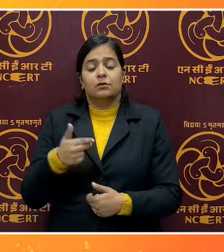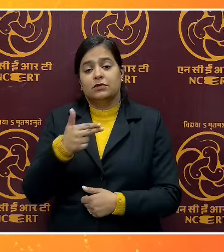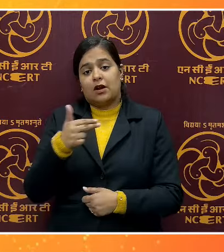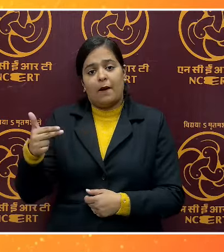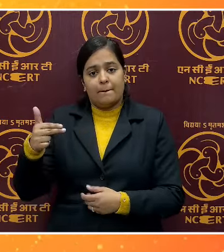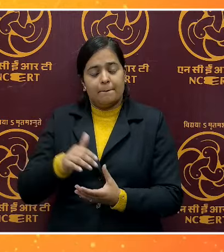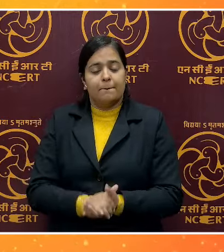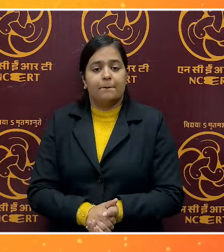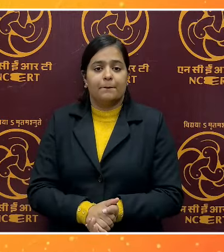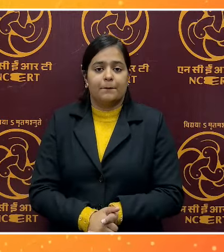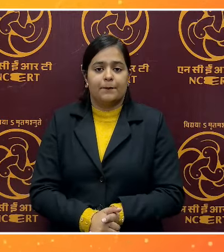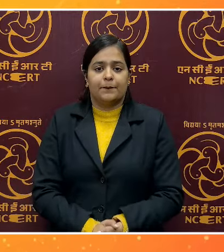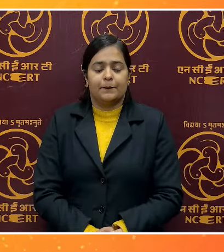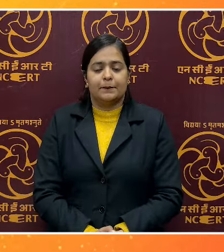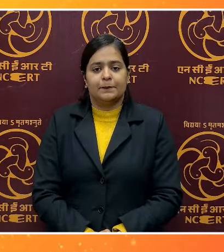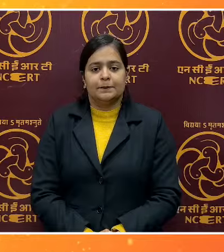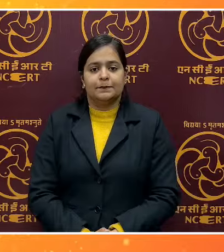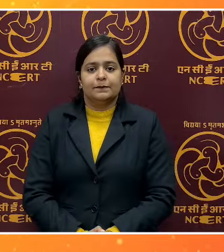in O.